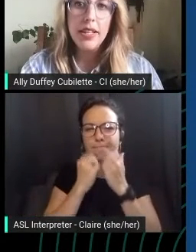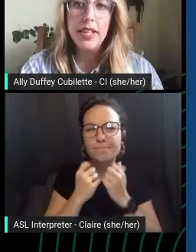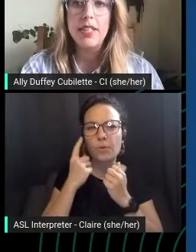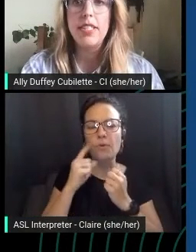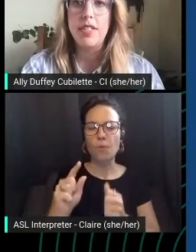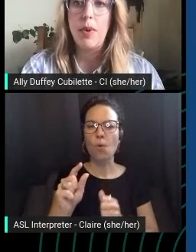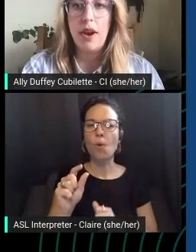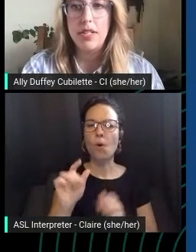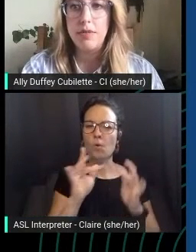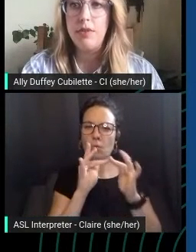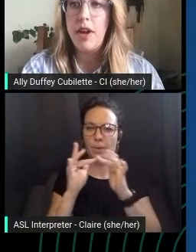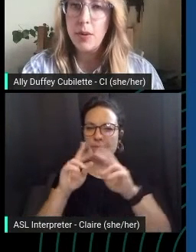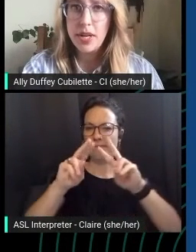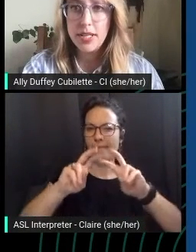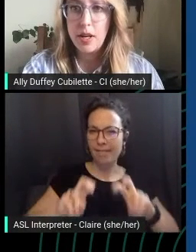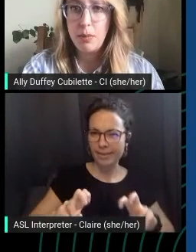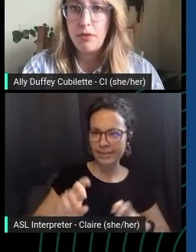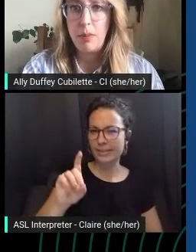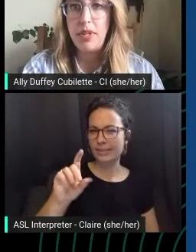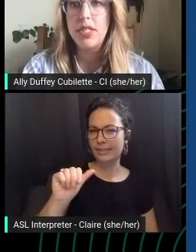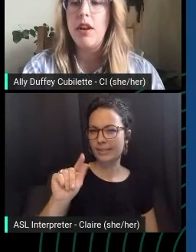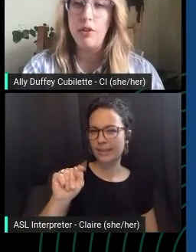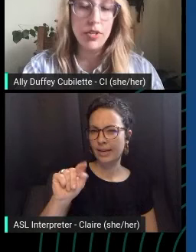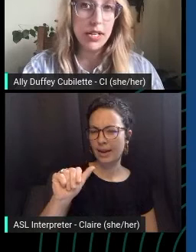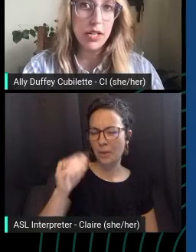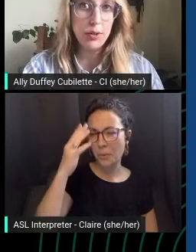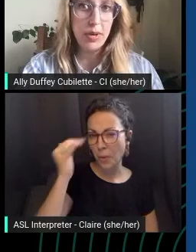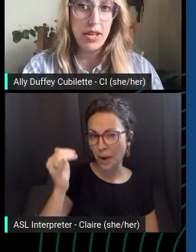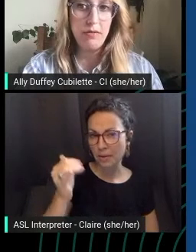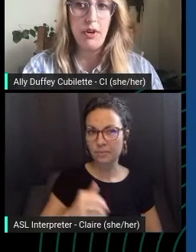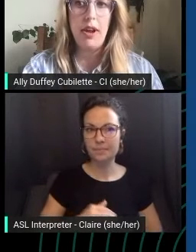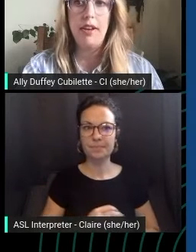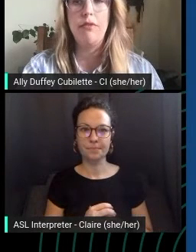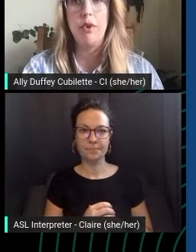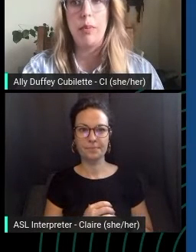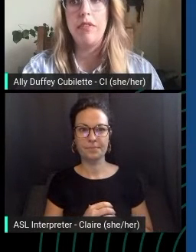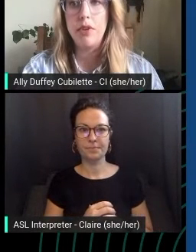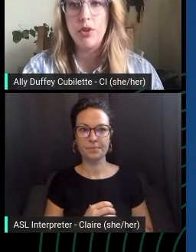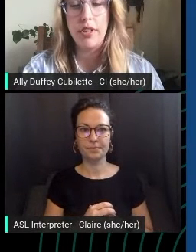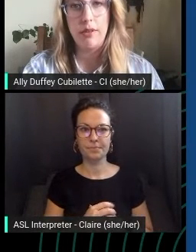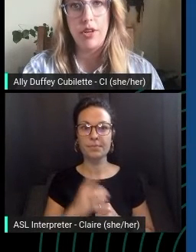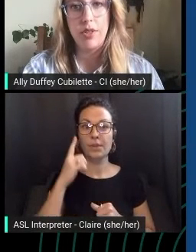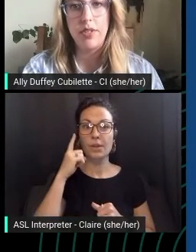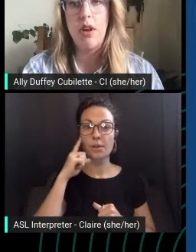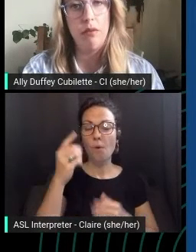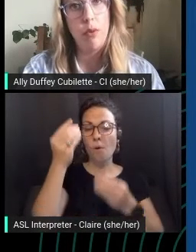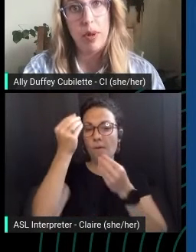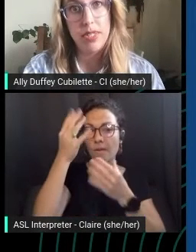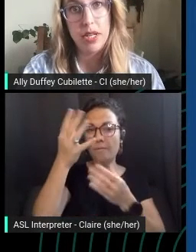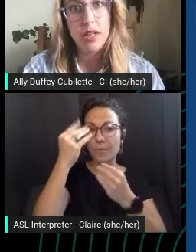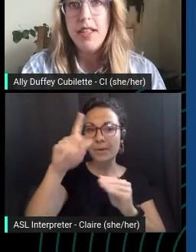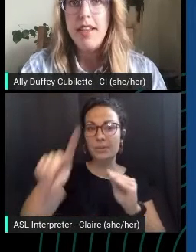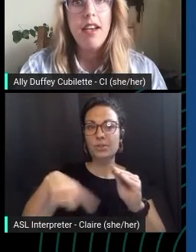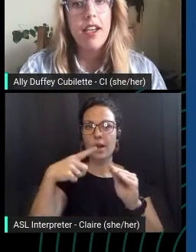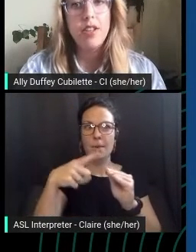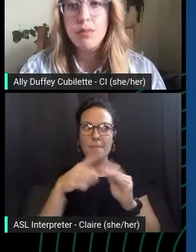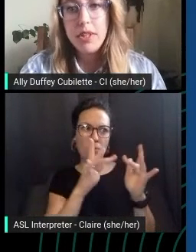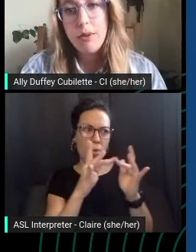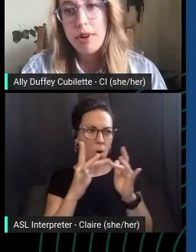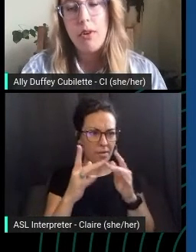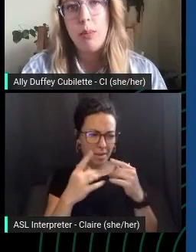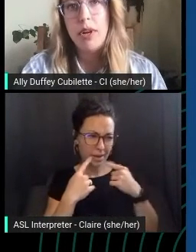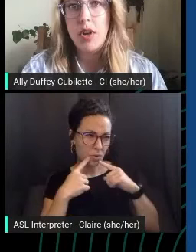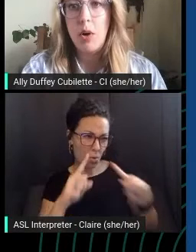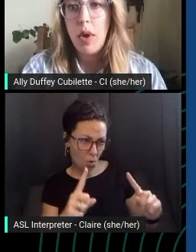Web analytics is the practice of evaluating site performance, understanding user behavior, and informing future iterations of the website. And it's